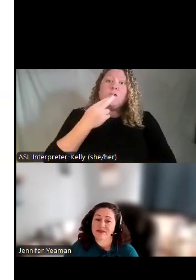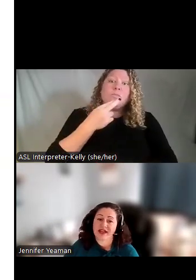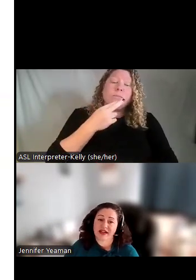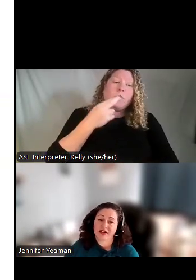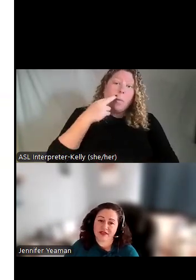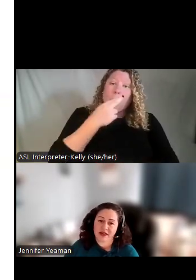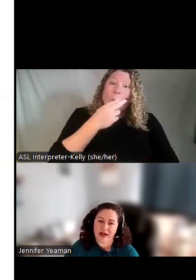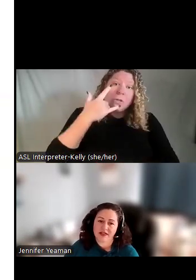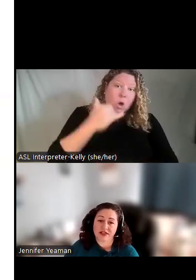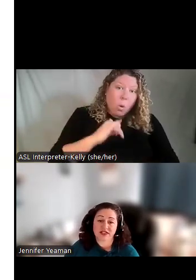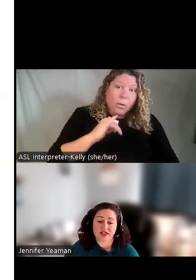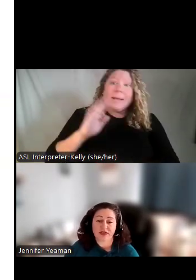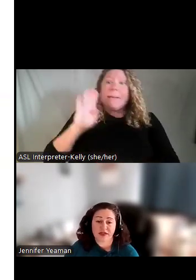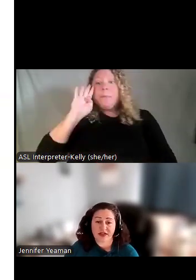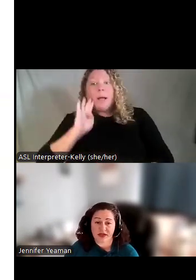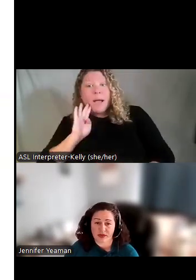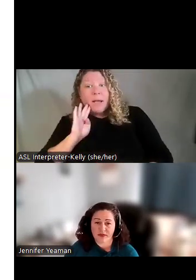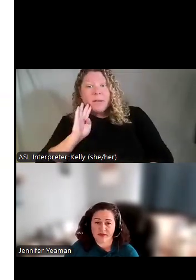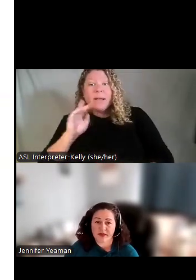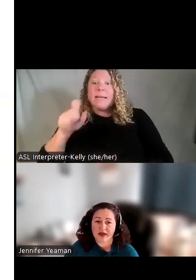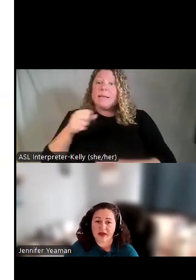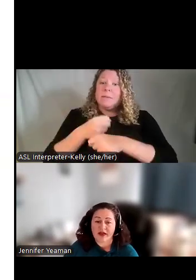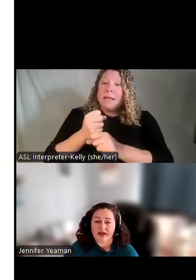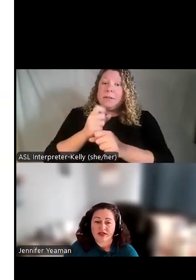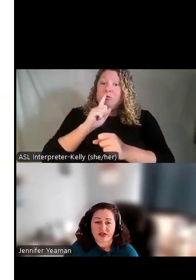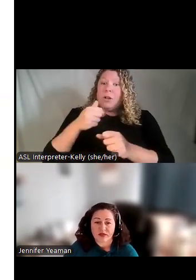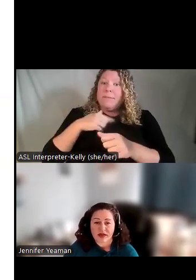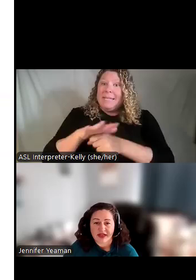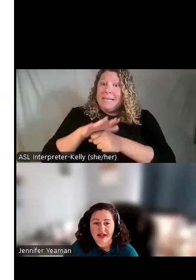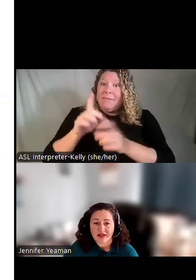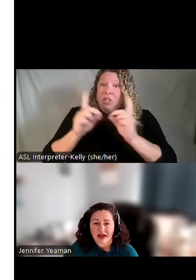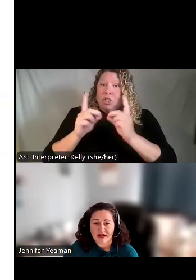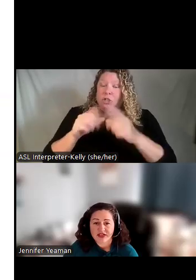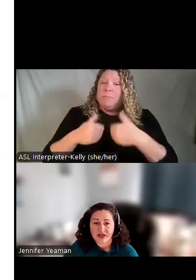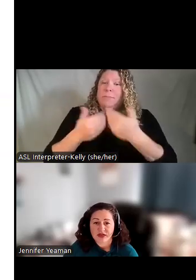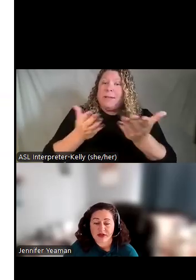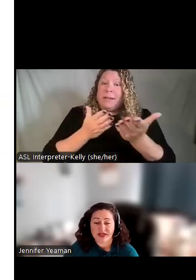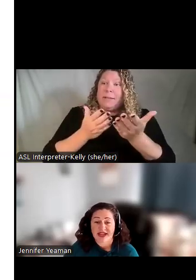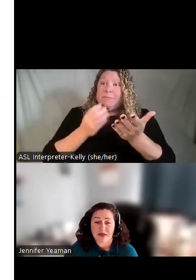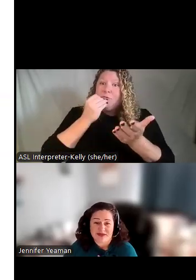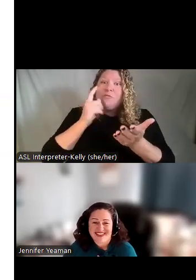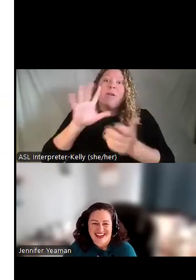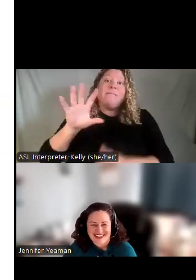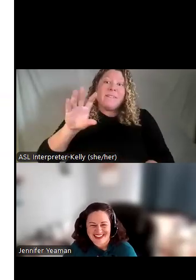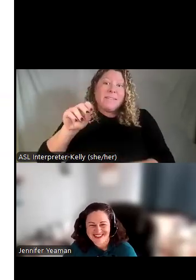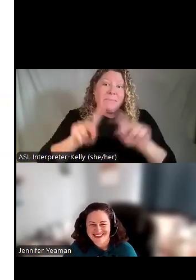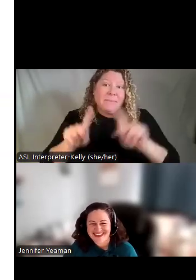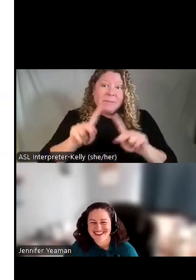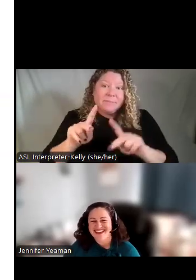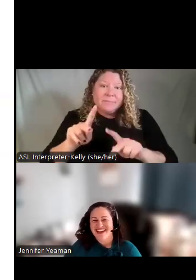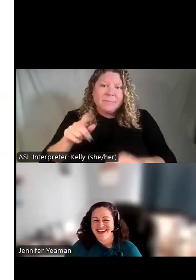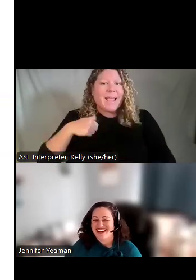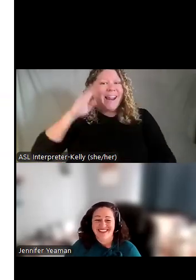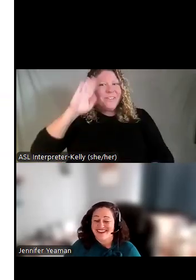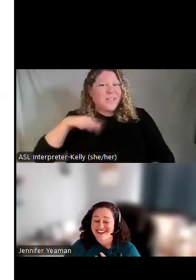and I need to make enough desserts to serve 50 people. So during pre-planning, I also knew I would be staying with my dad in